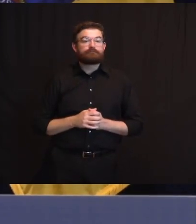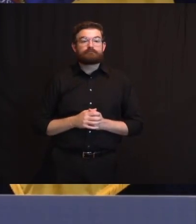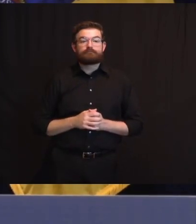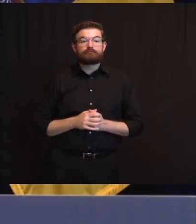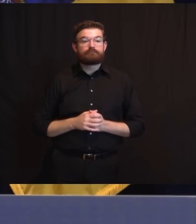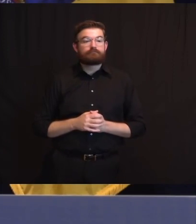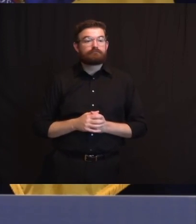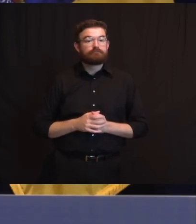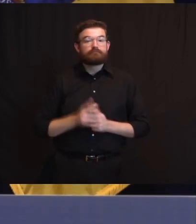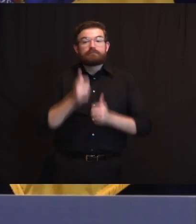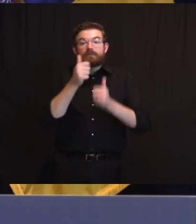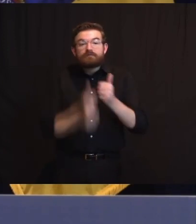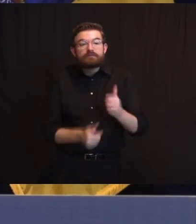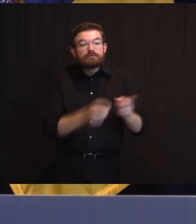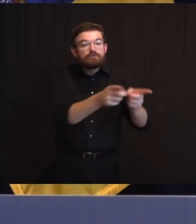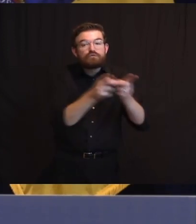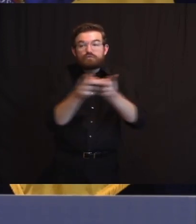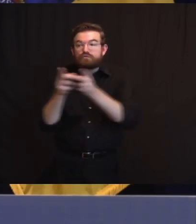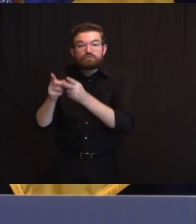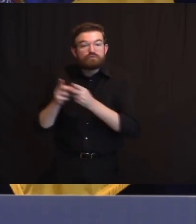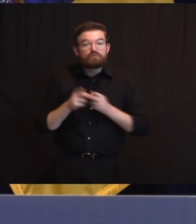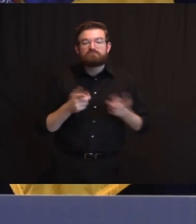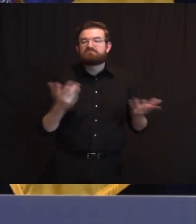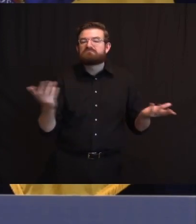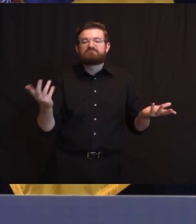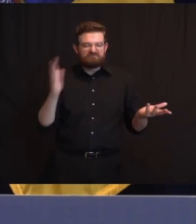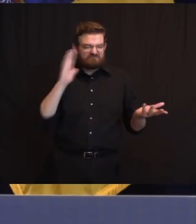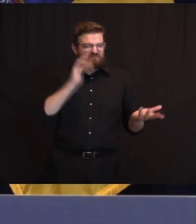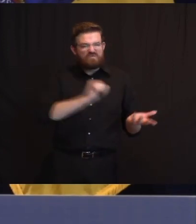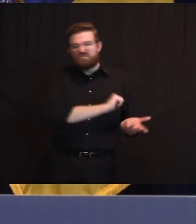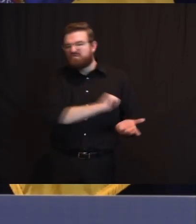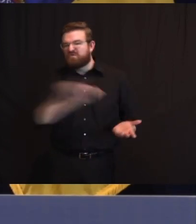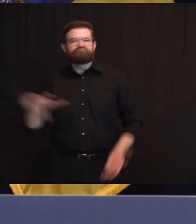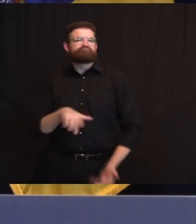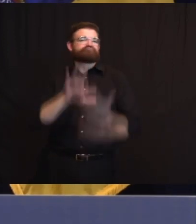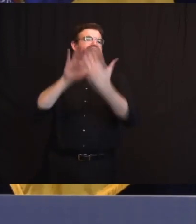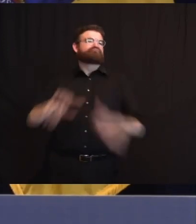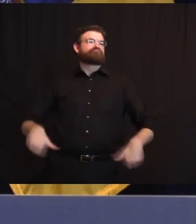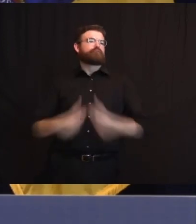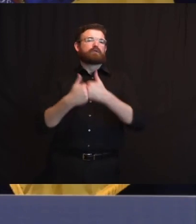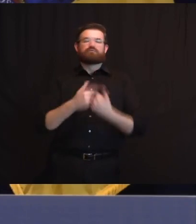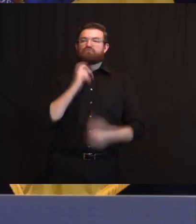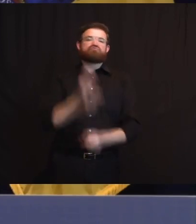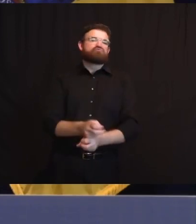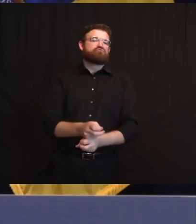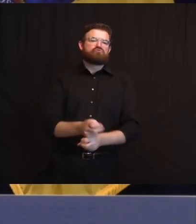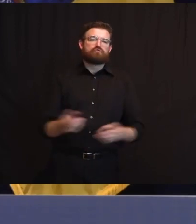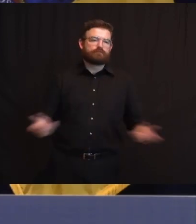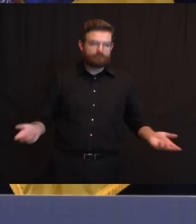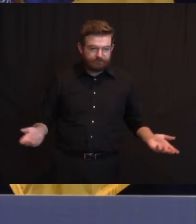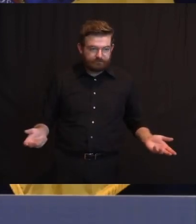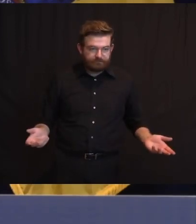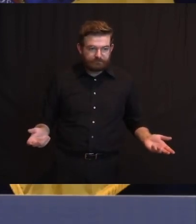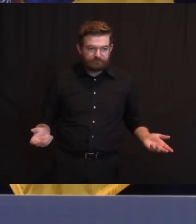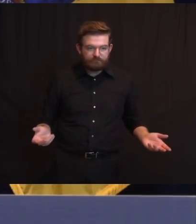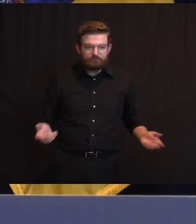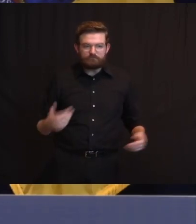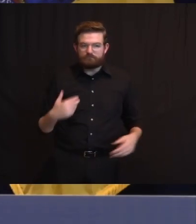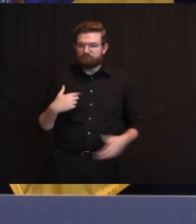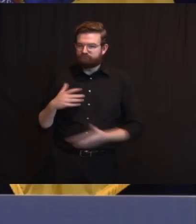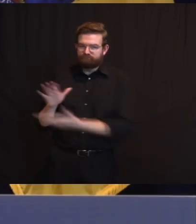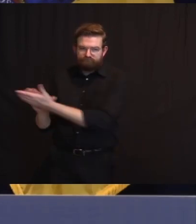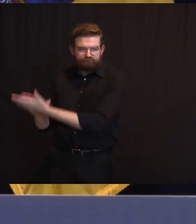everyone. So let's acknowledge that up front. And I want to commend everyone who's working so hard to work our path forward. Since the guidance